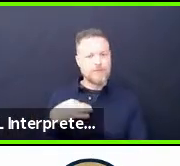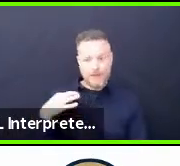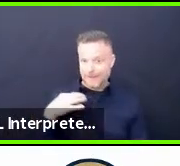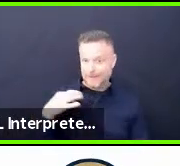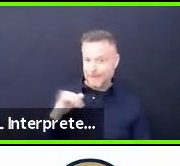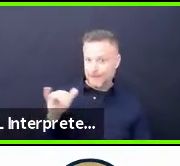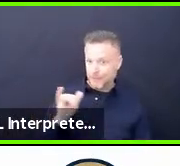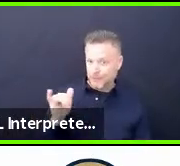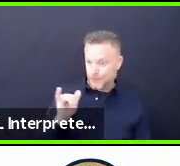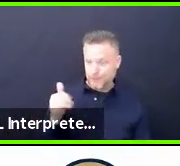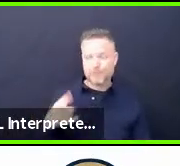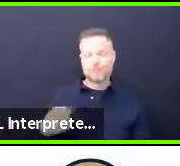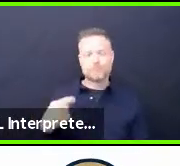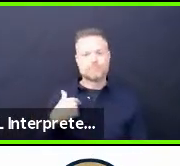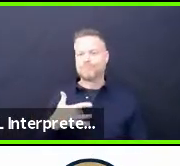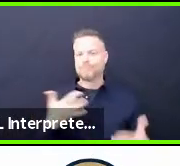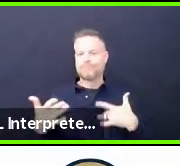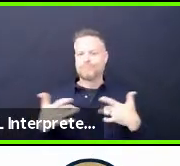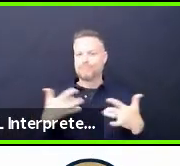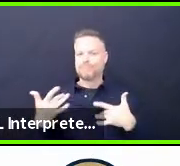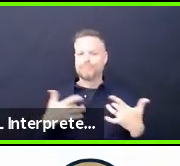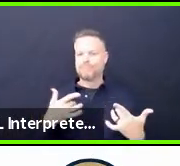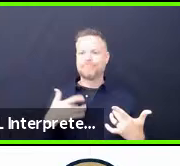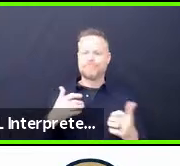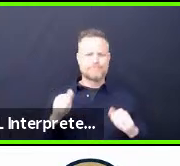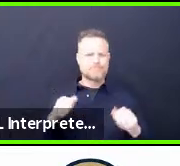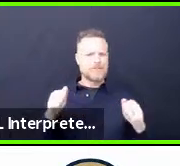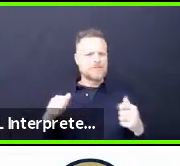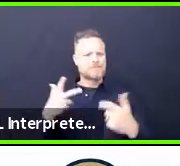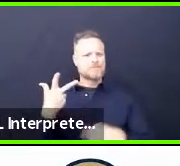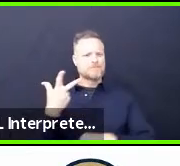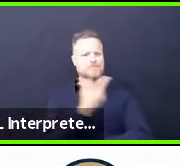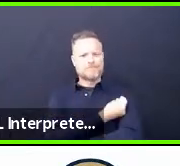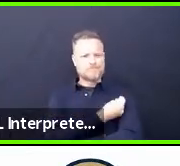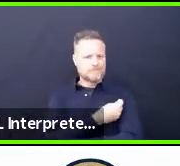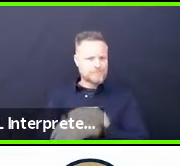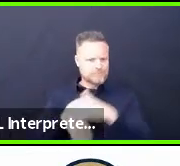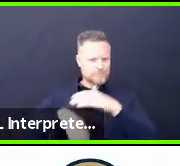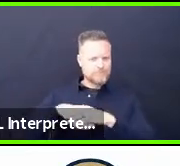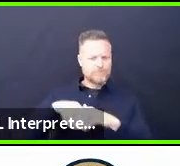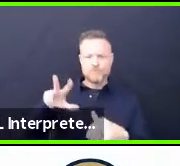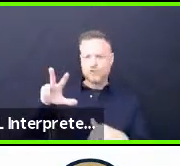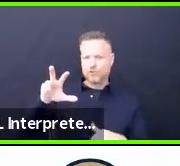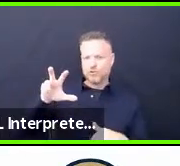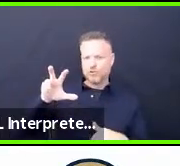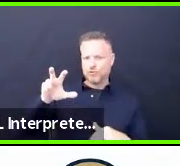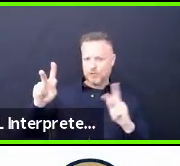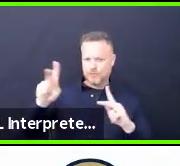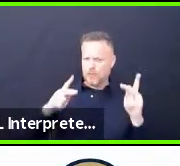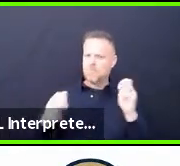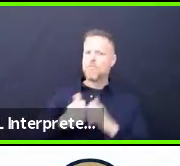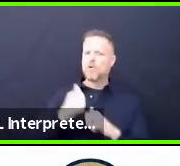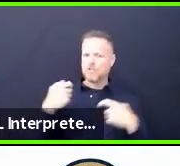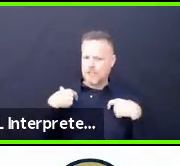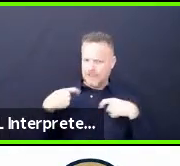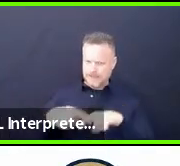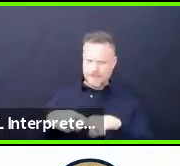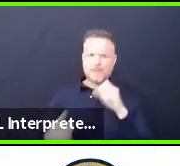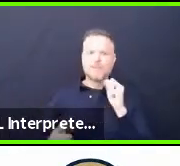We're super excited. We've been able to vaccinate, I think at this point, over 300 individuals mostly Latinos, mostly